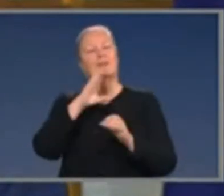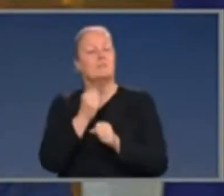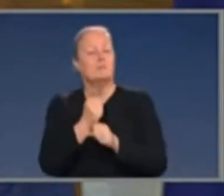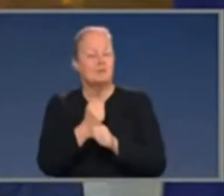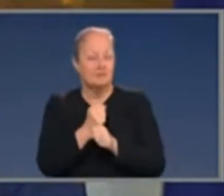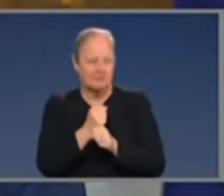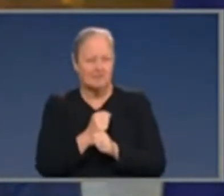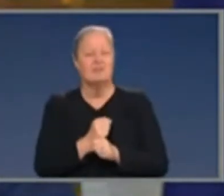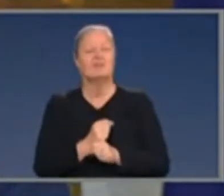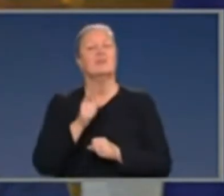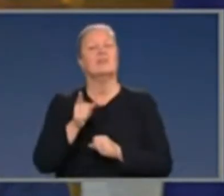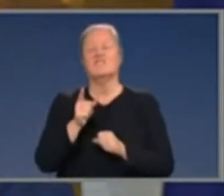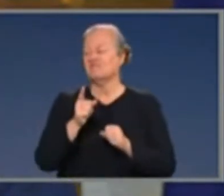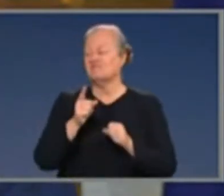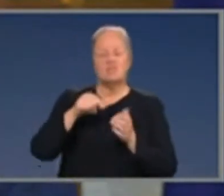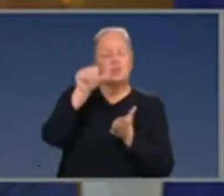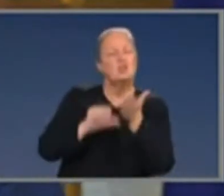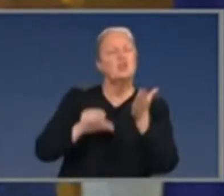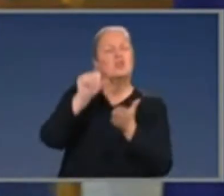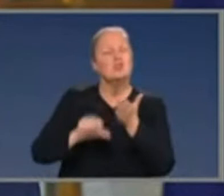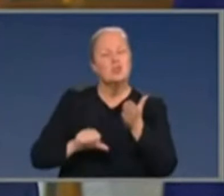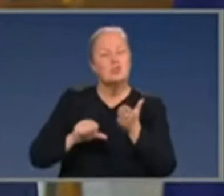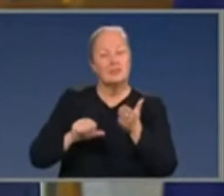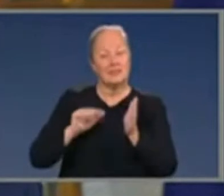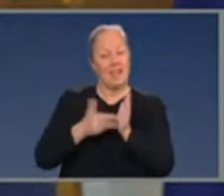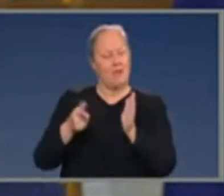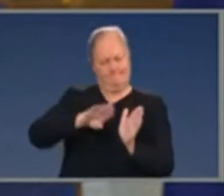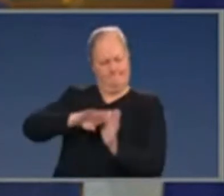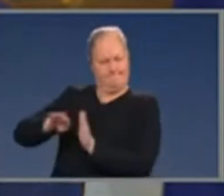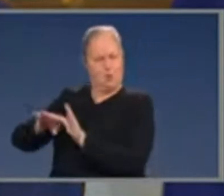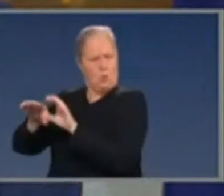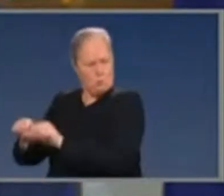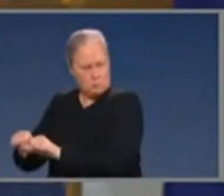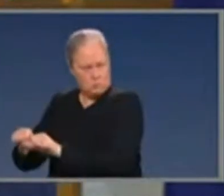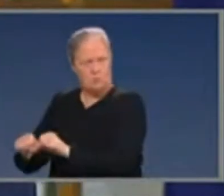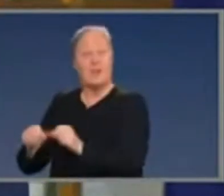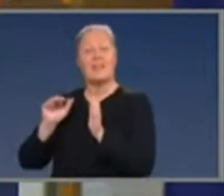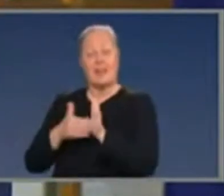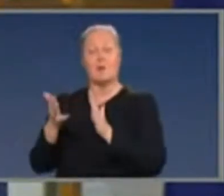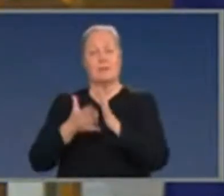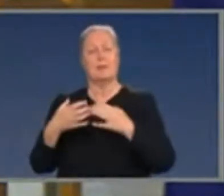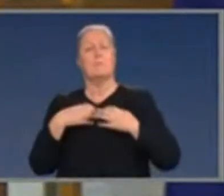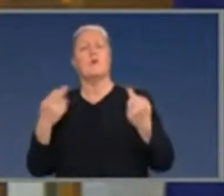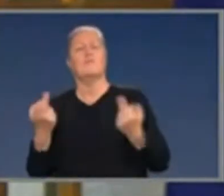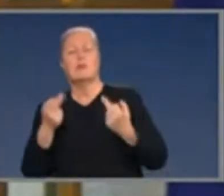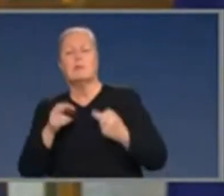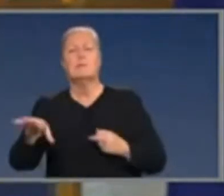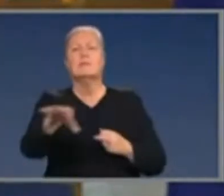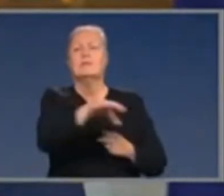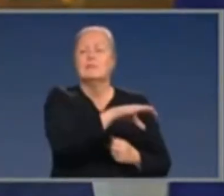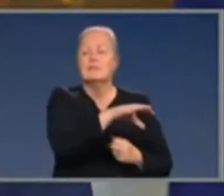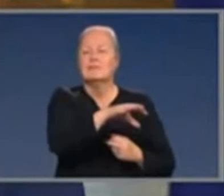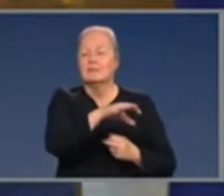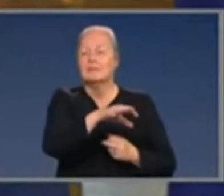cessation of non-urgent elective surgery. We're freeing up significant private hospital capacity across Victoria, and we will continue